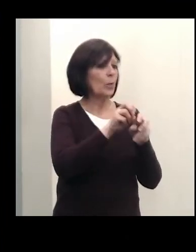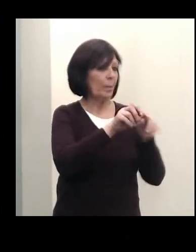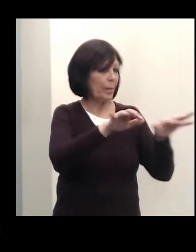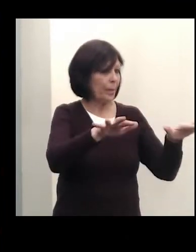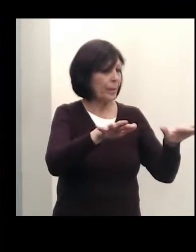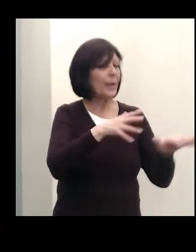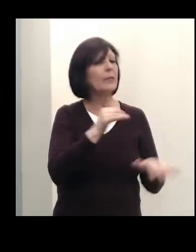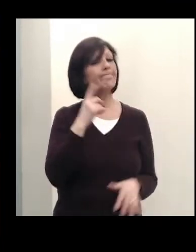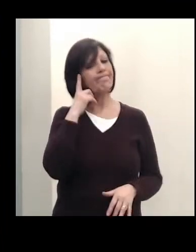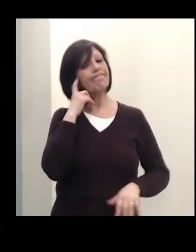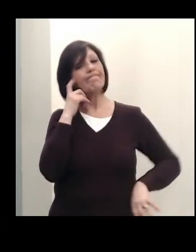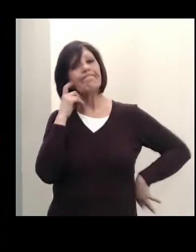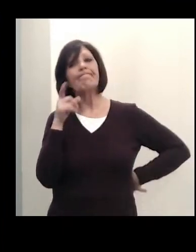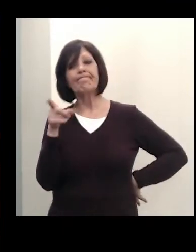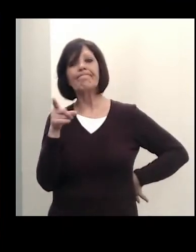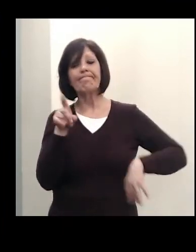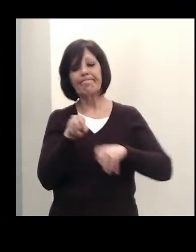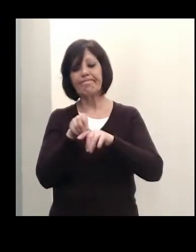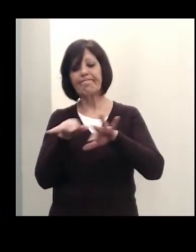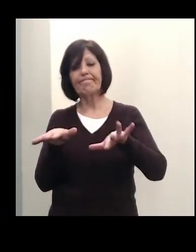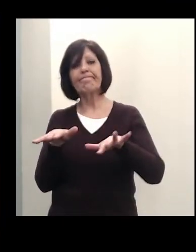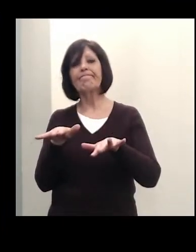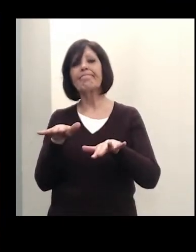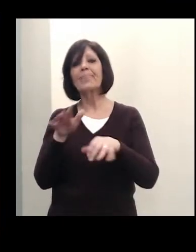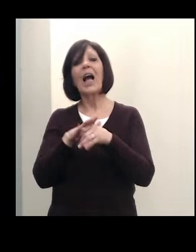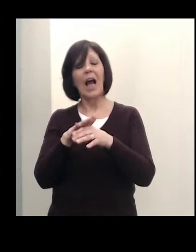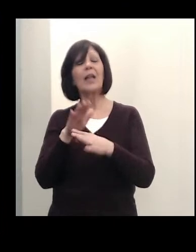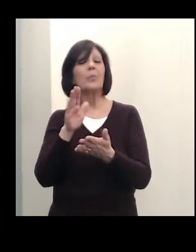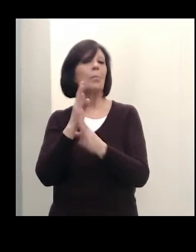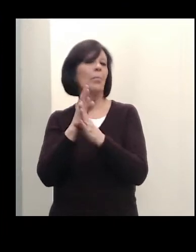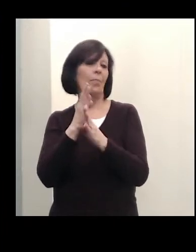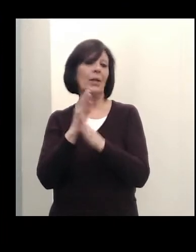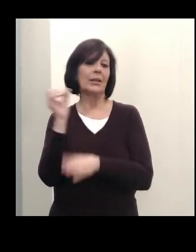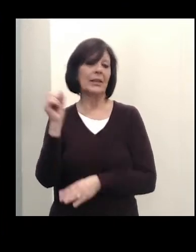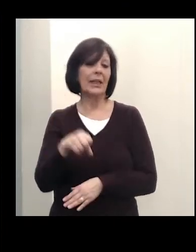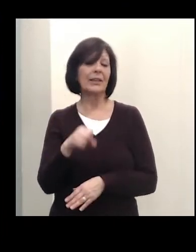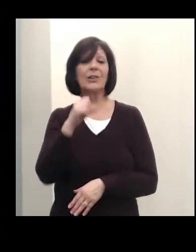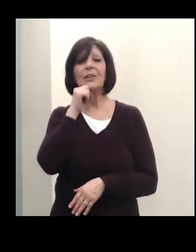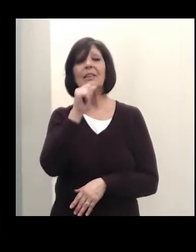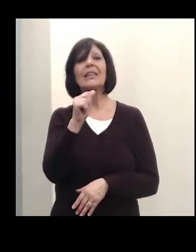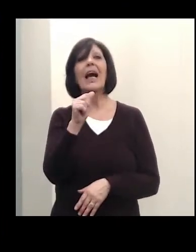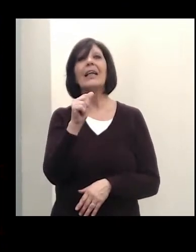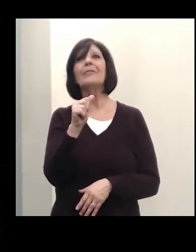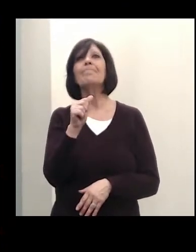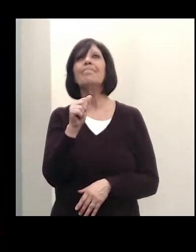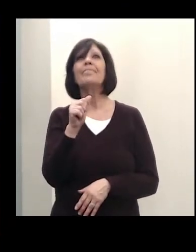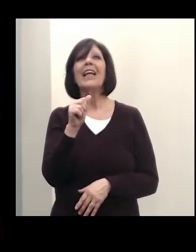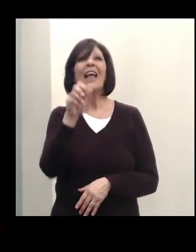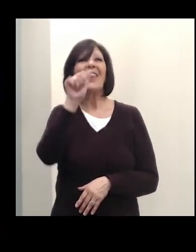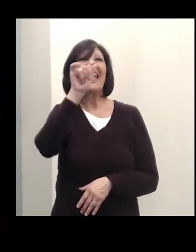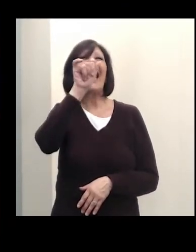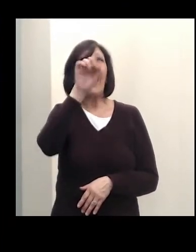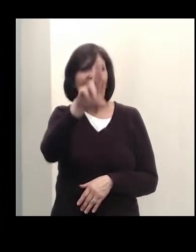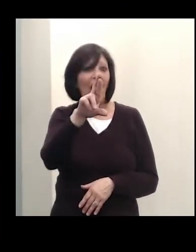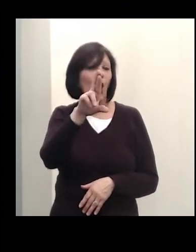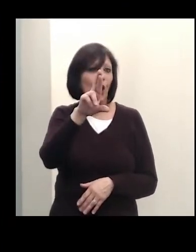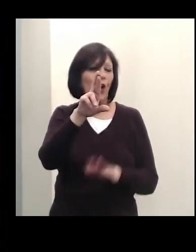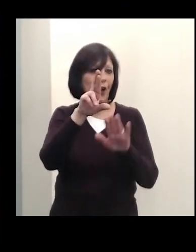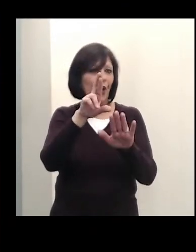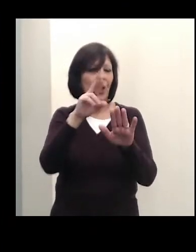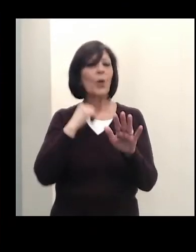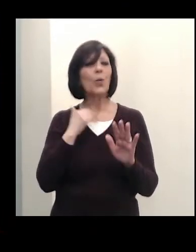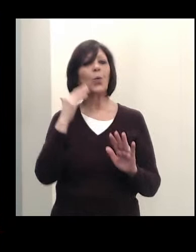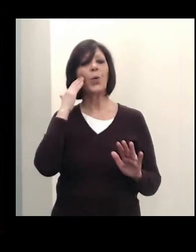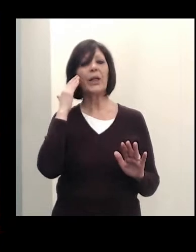that there has been a transmission of COVID-19 on school buses. So it's not necessarily the air. You know, we know that